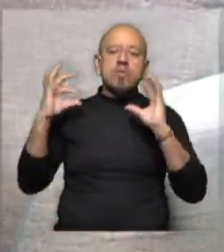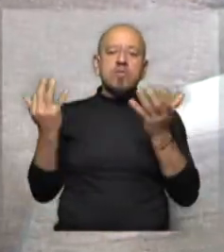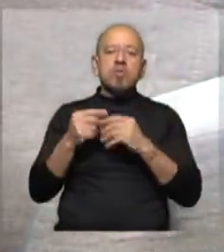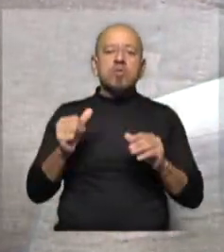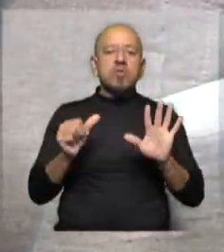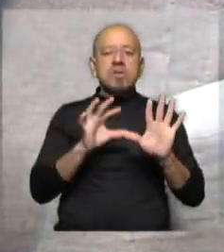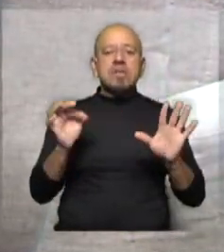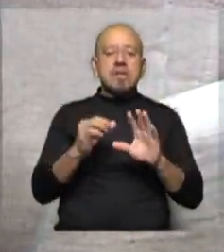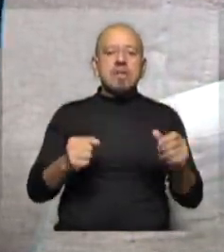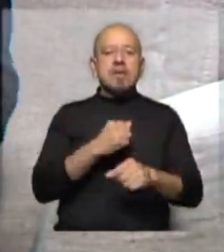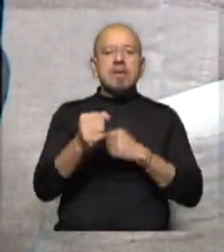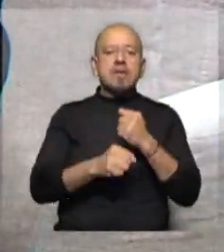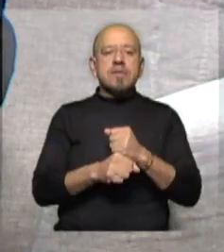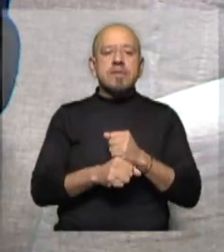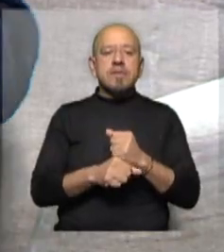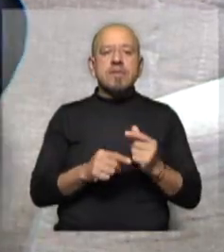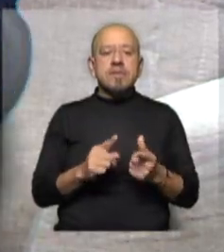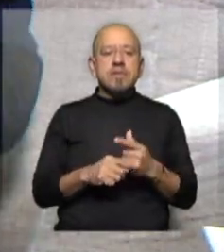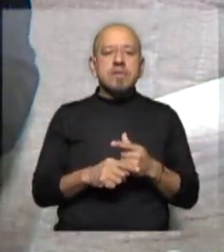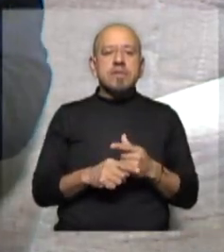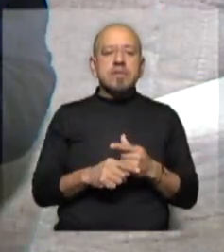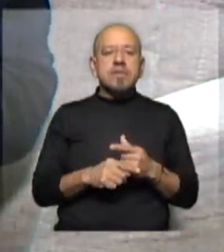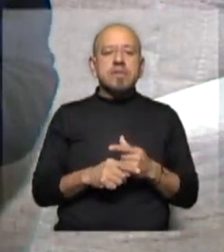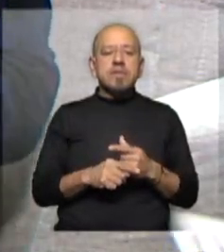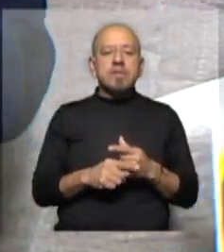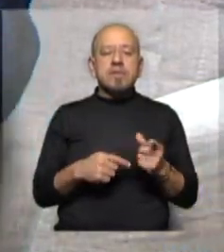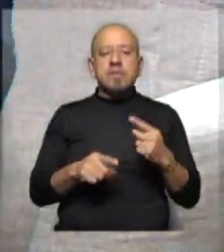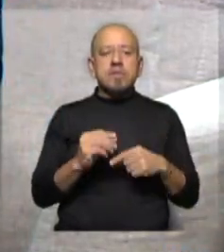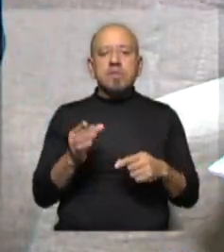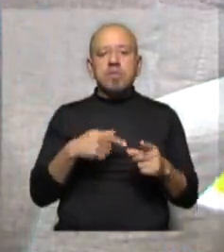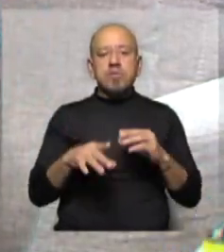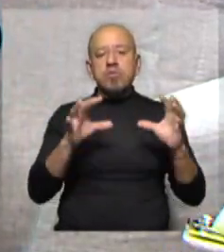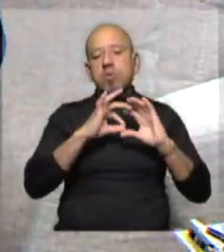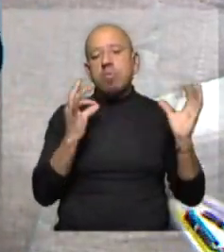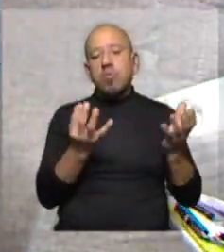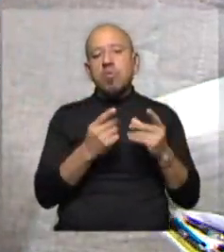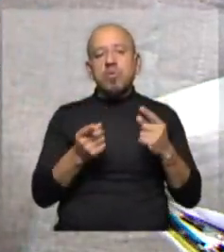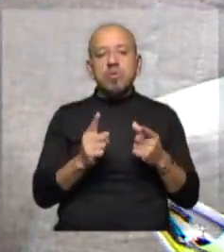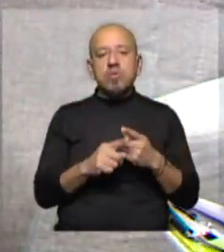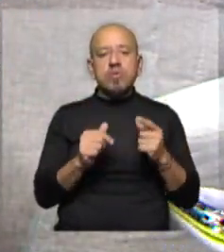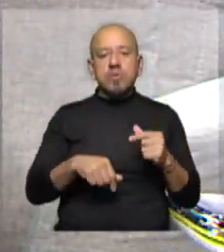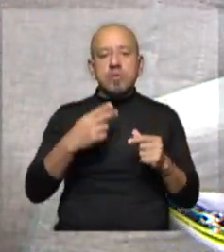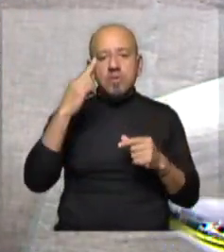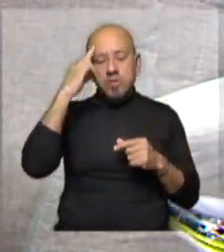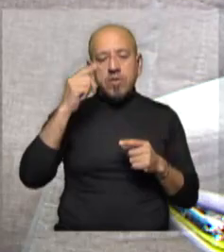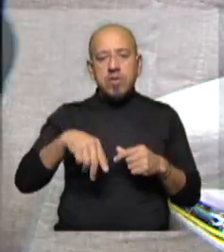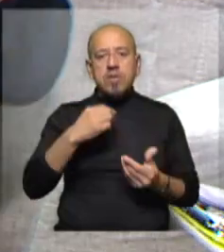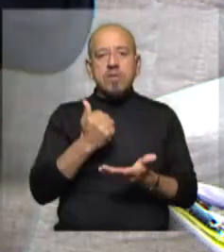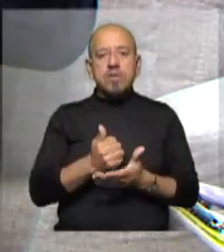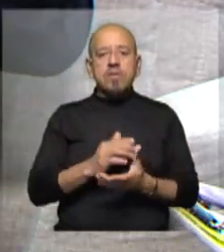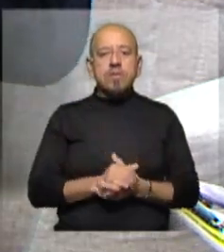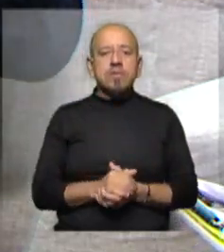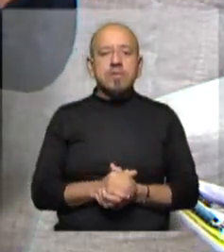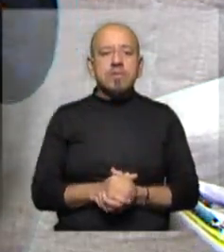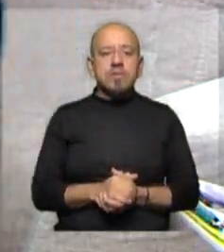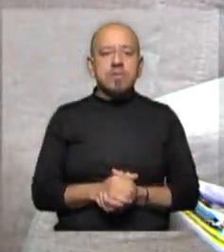años. And so all around the world. Todo el mundo. And here we are in Uruguay. Aquí estamos en Uruguay. Celebrating the